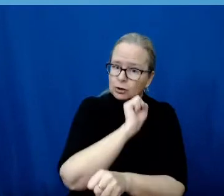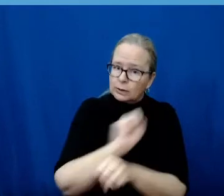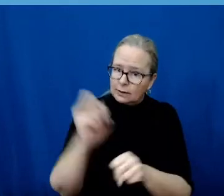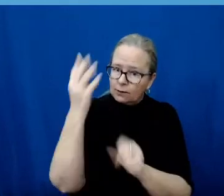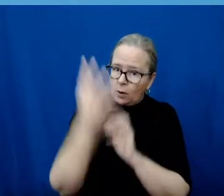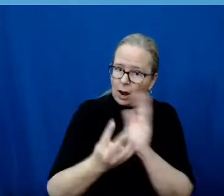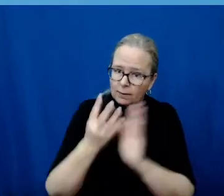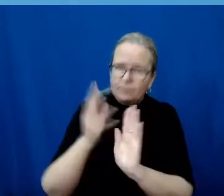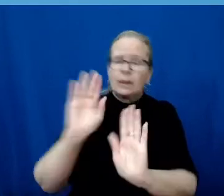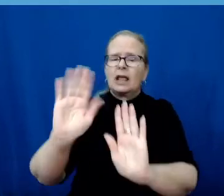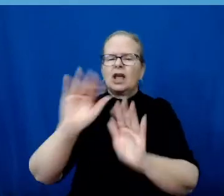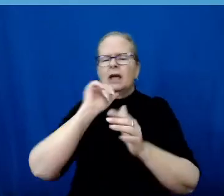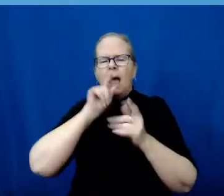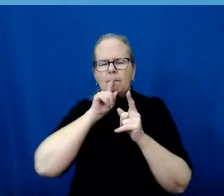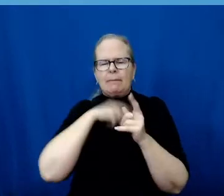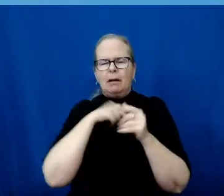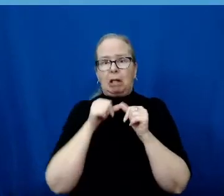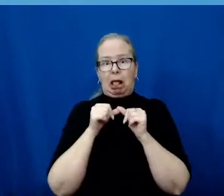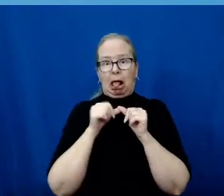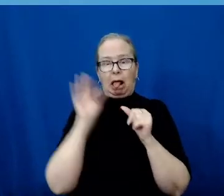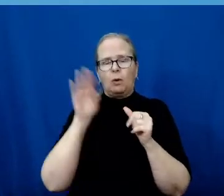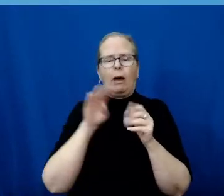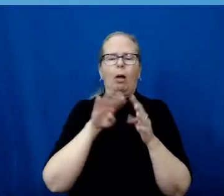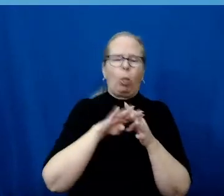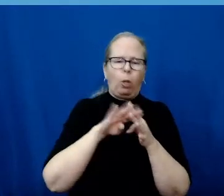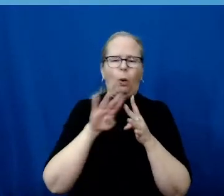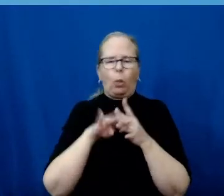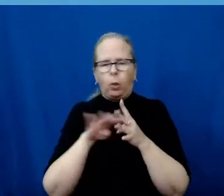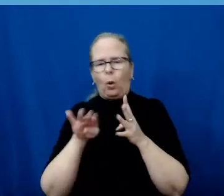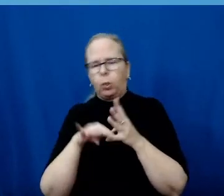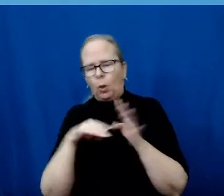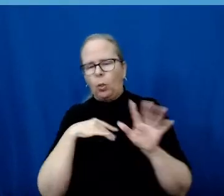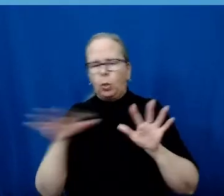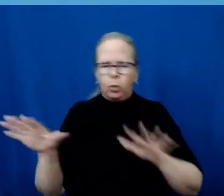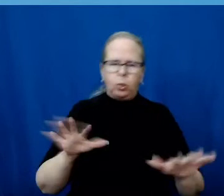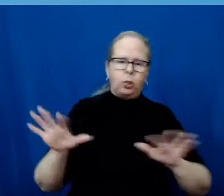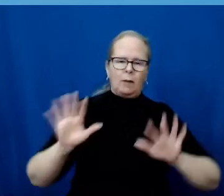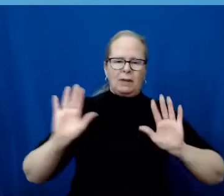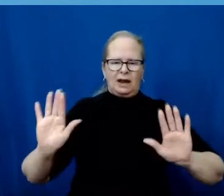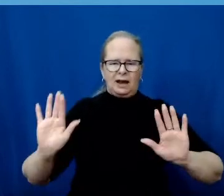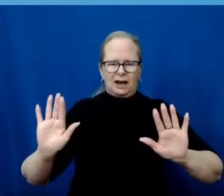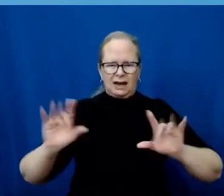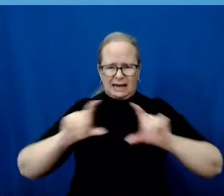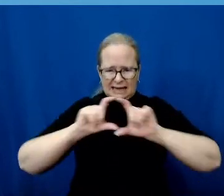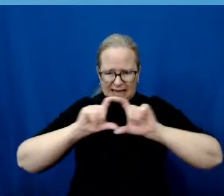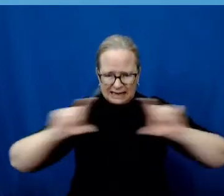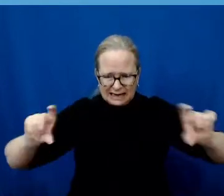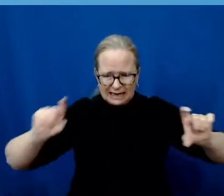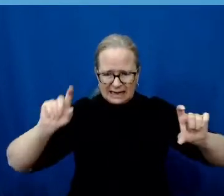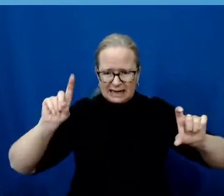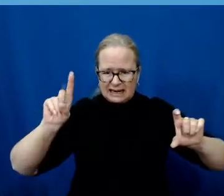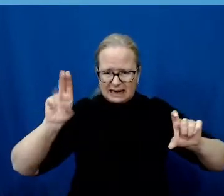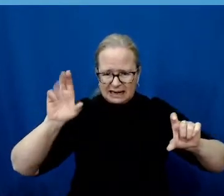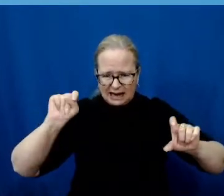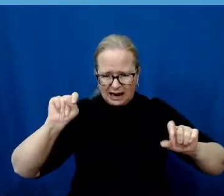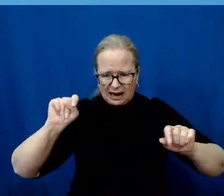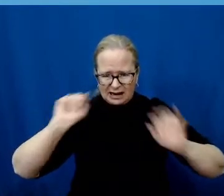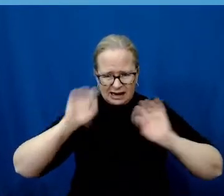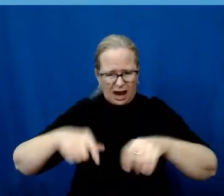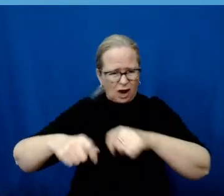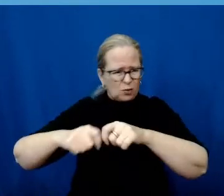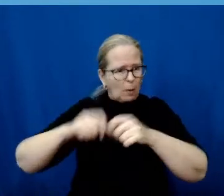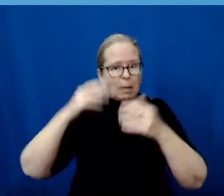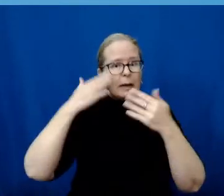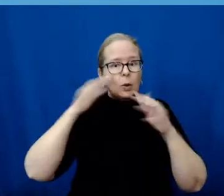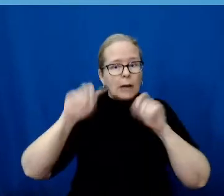rip the duct tape. I just don't want anyone to be discouraged, because I was so pleased with it when it was done. But it was definitely, the first time